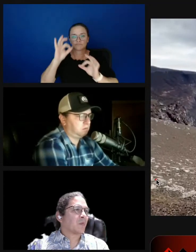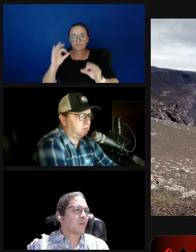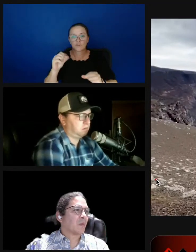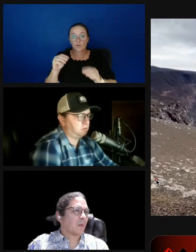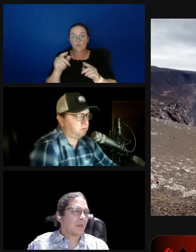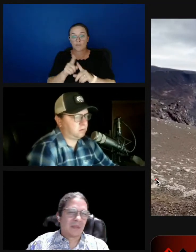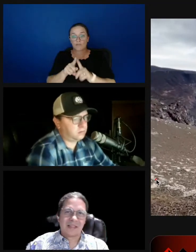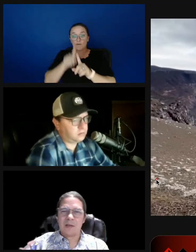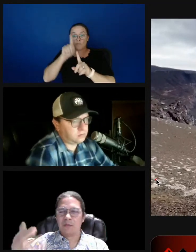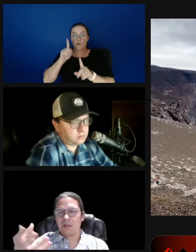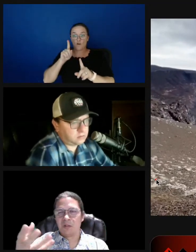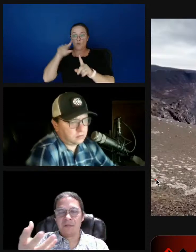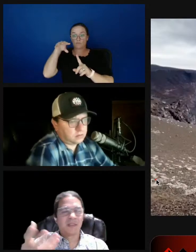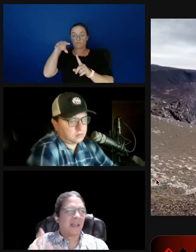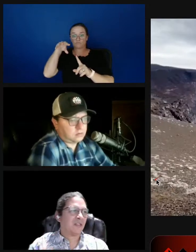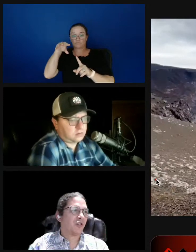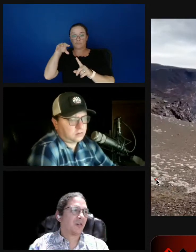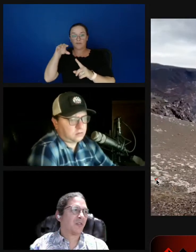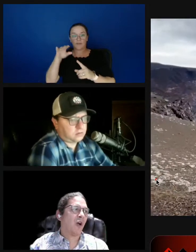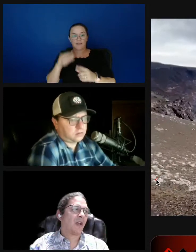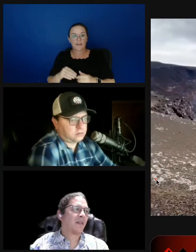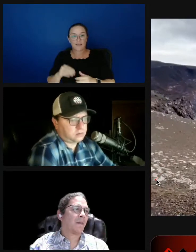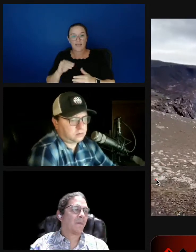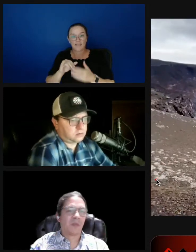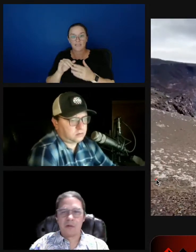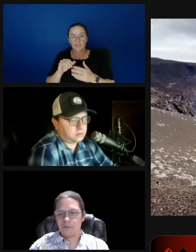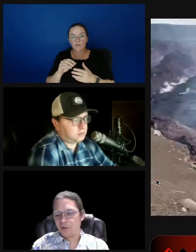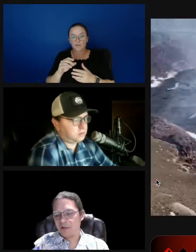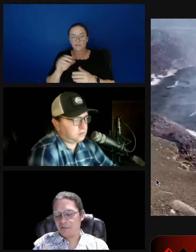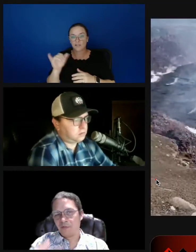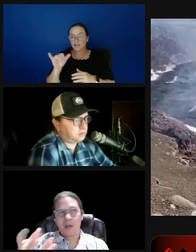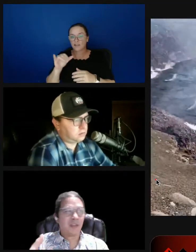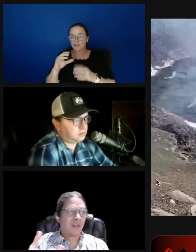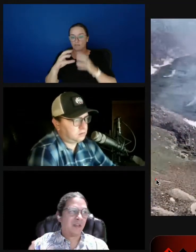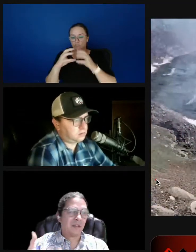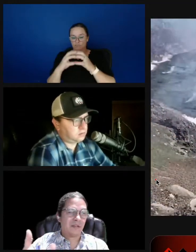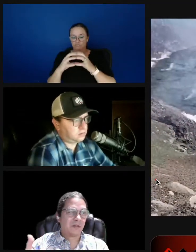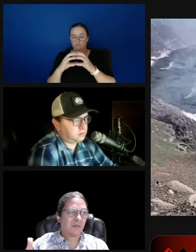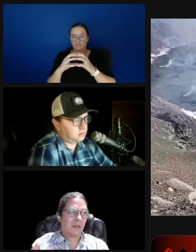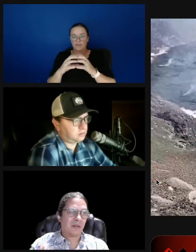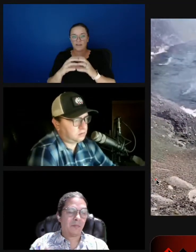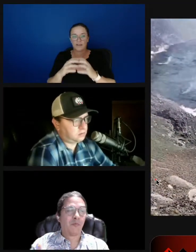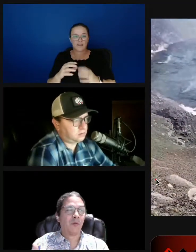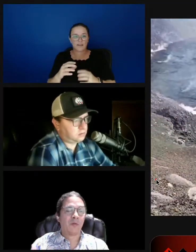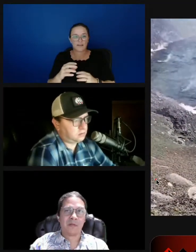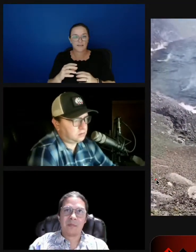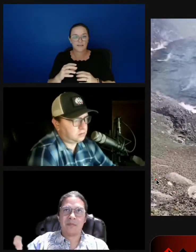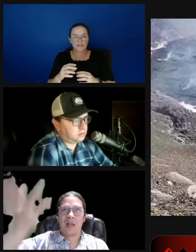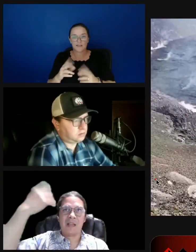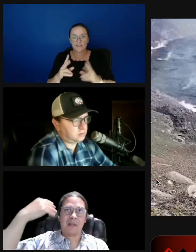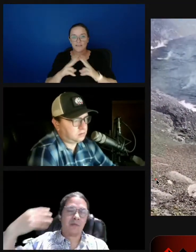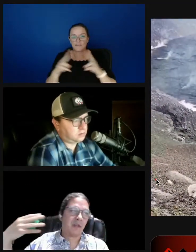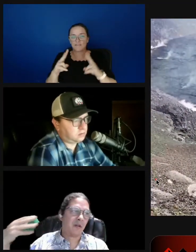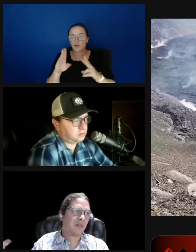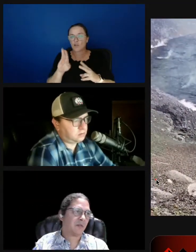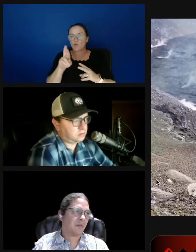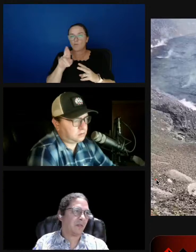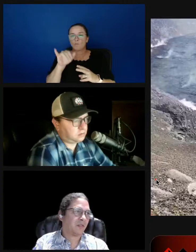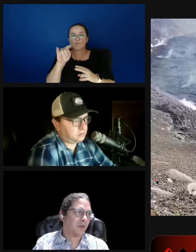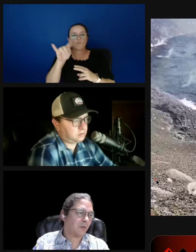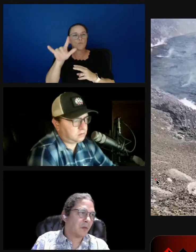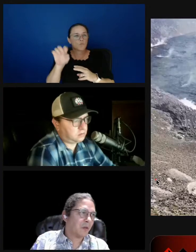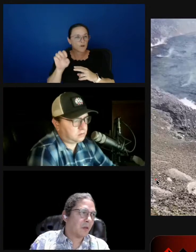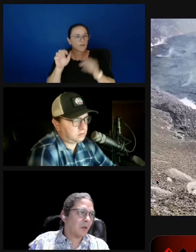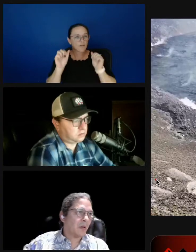away, that's how those glove-sized chunks of rock that are very frothy and brittle can be flying through the air because